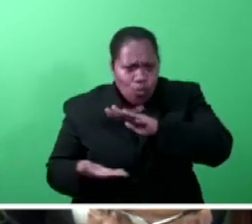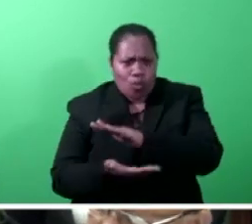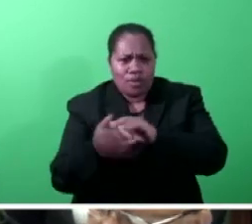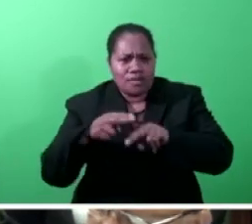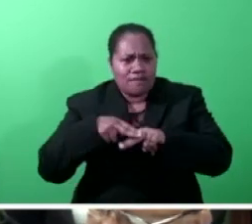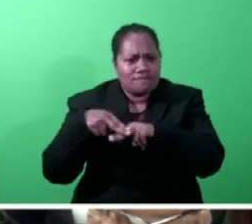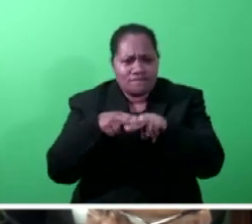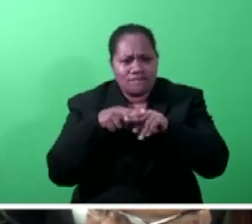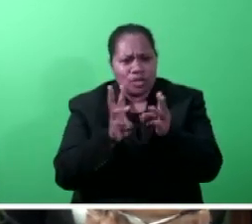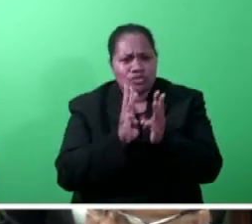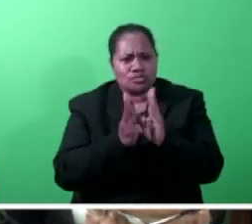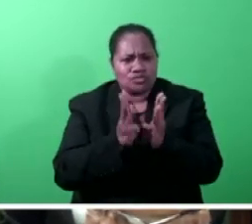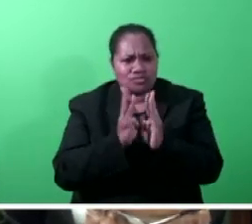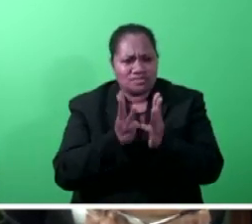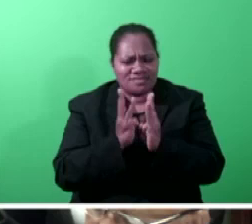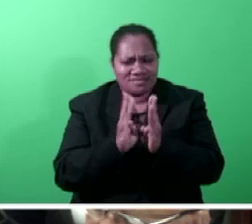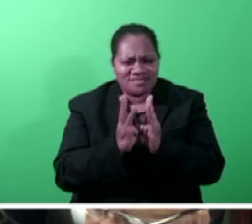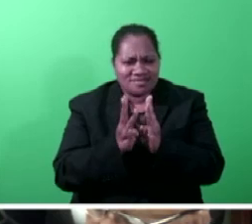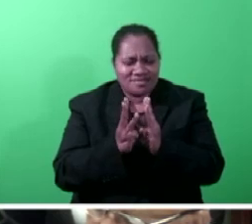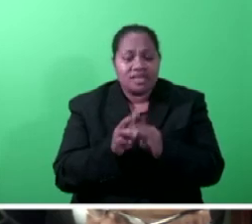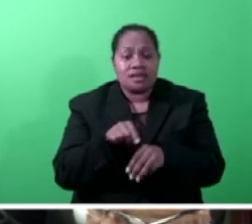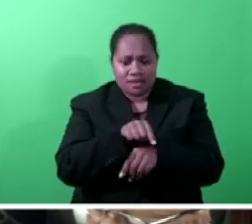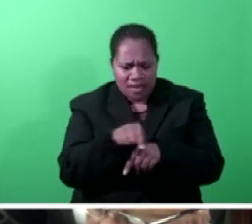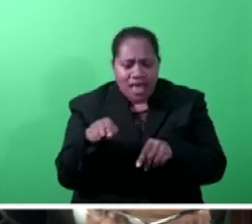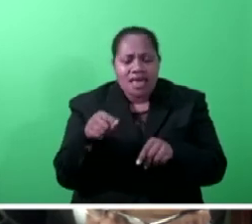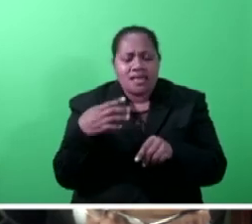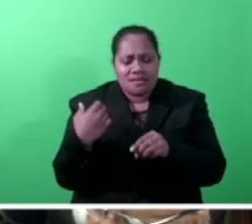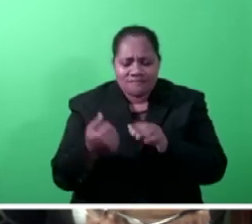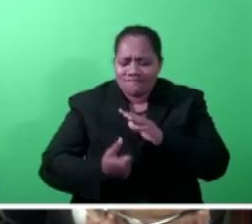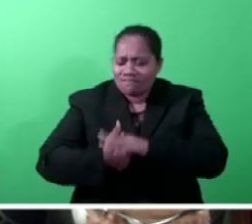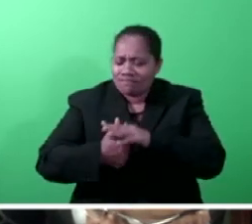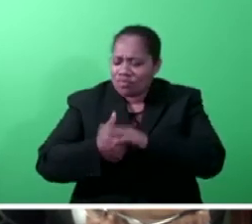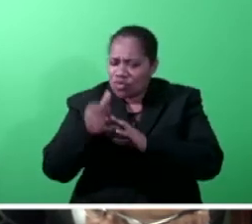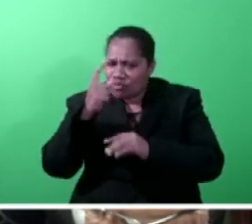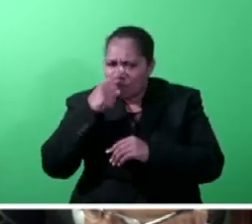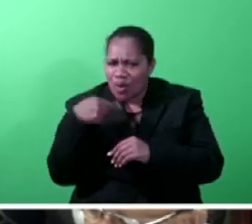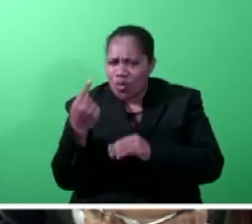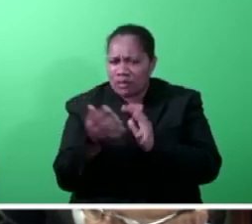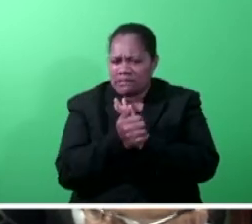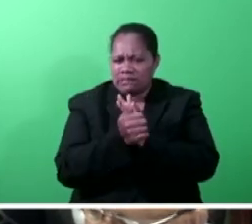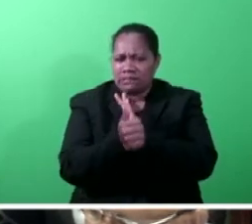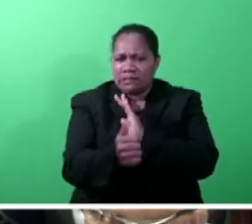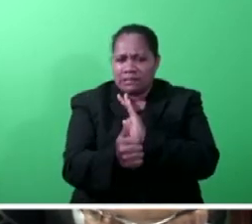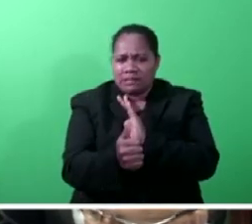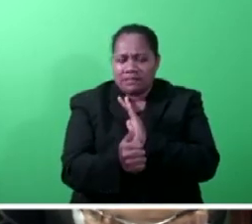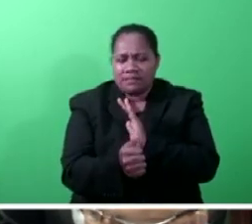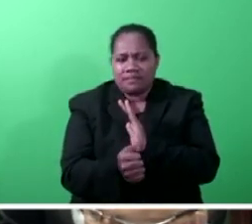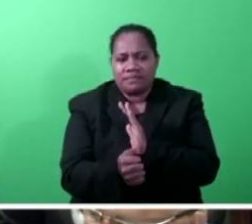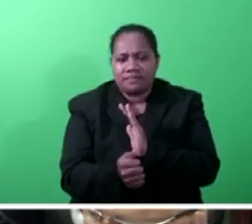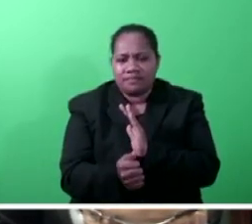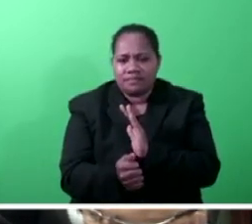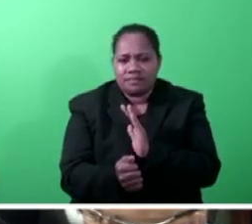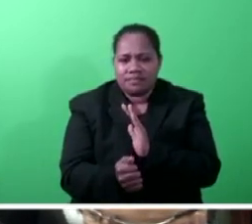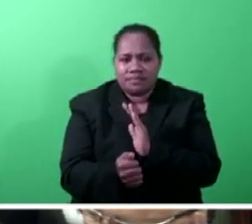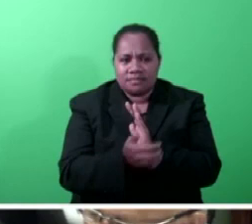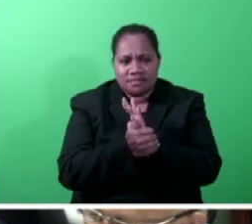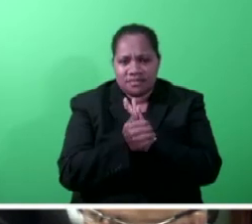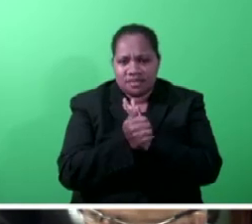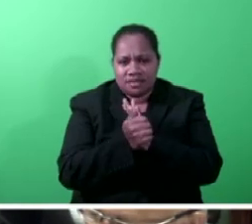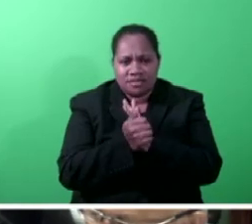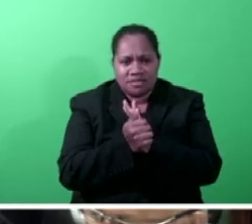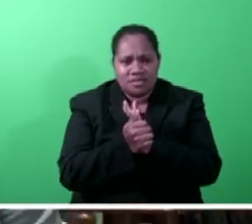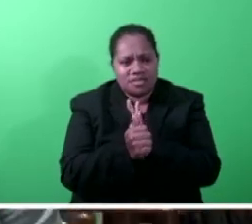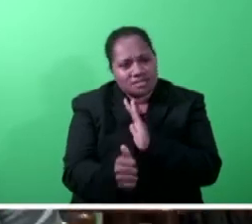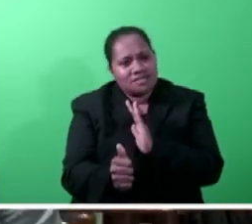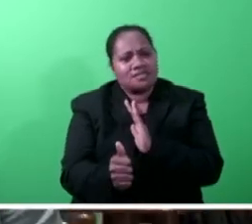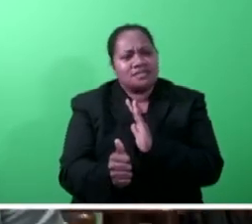also have access to the people that specialize in hydrology that are part of the Fiji Met. And this